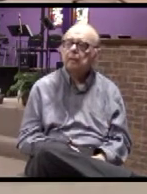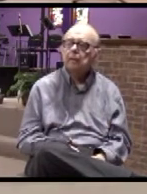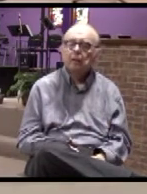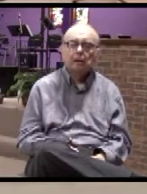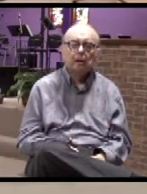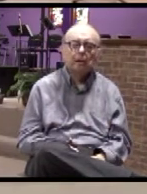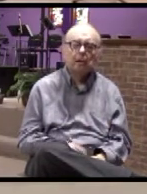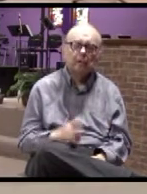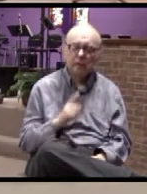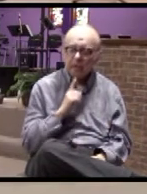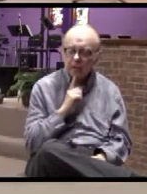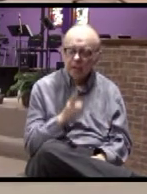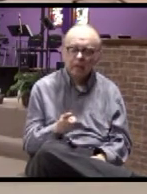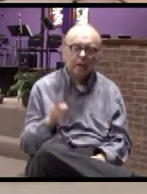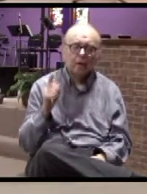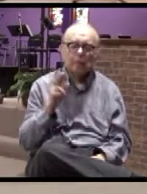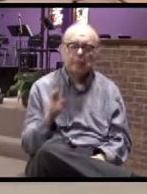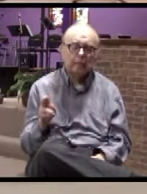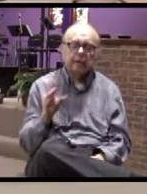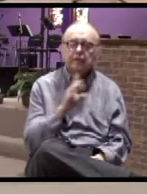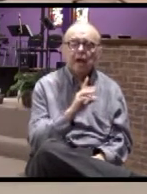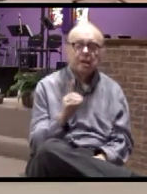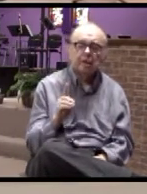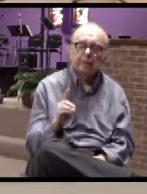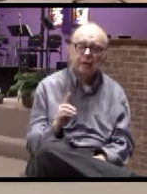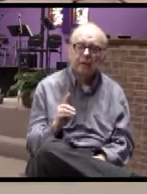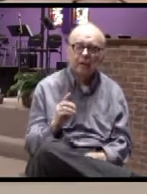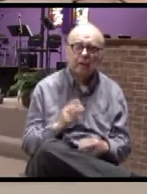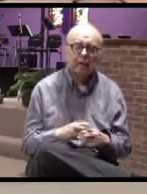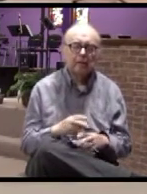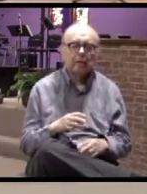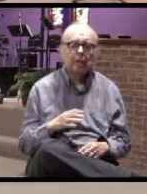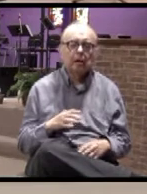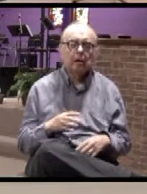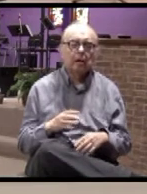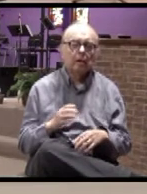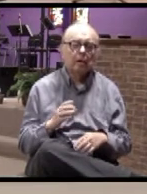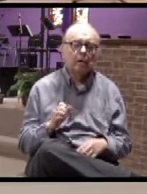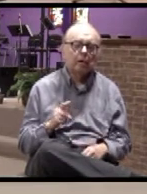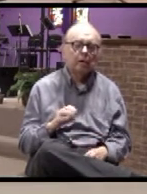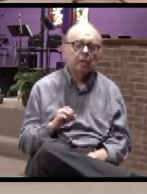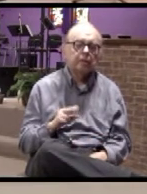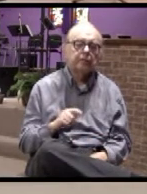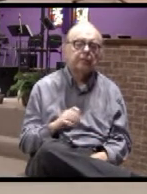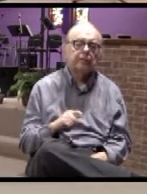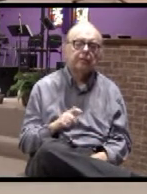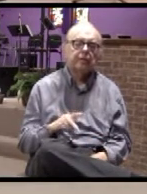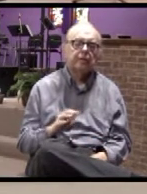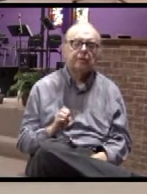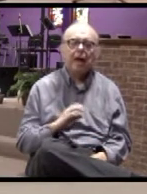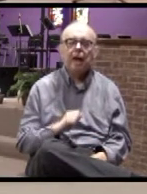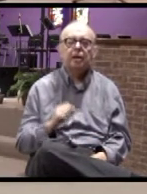They're called Republicans and Democrats, conservatives and liberals.